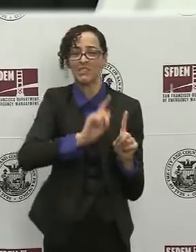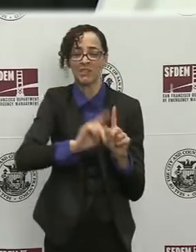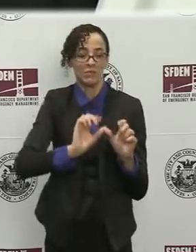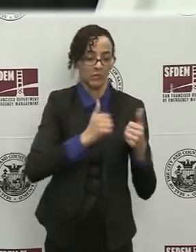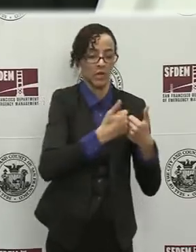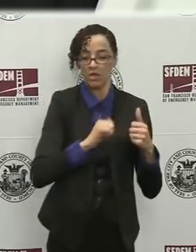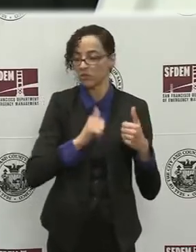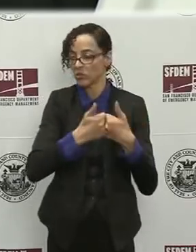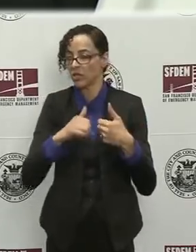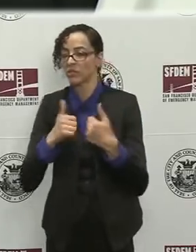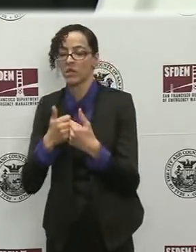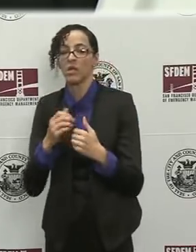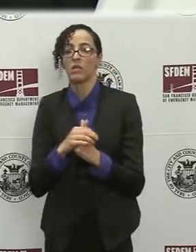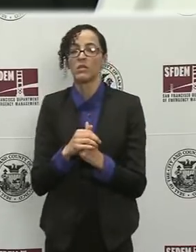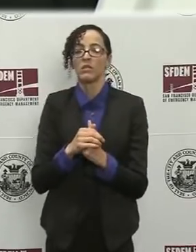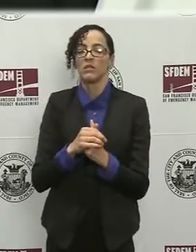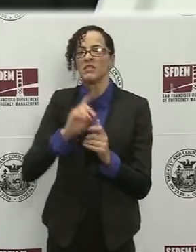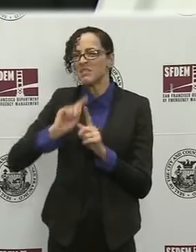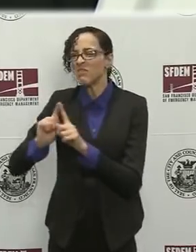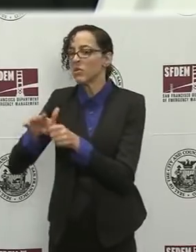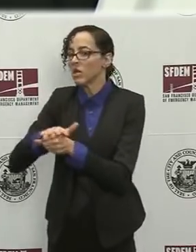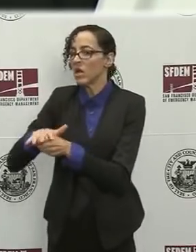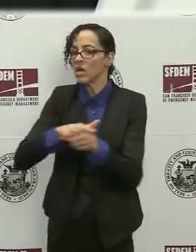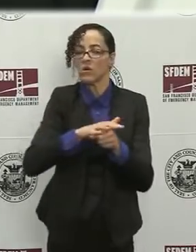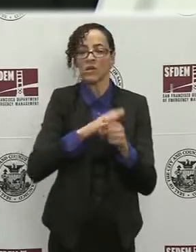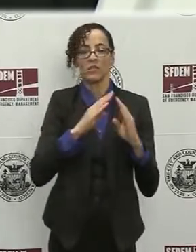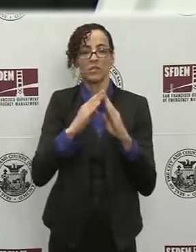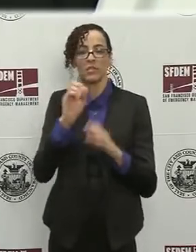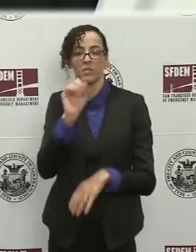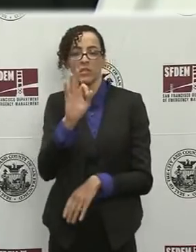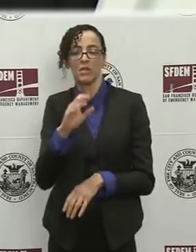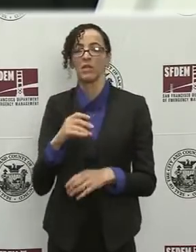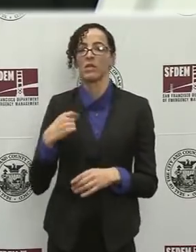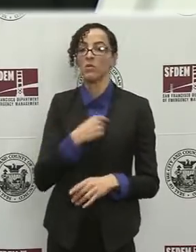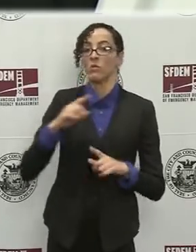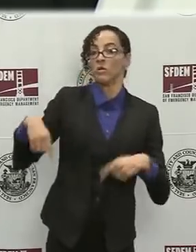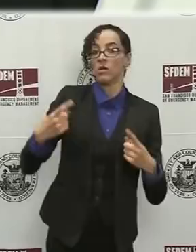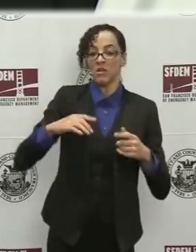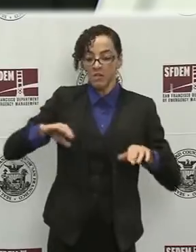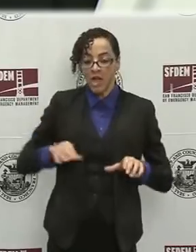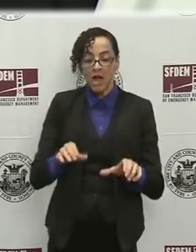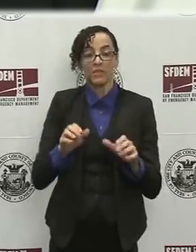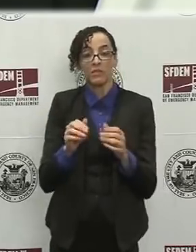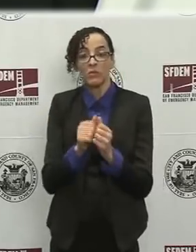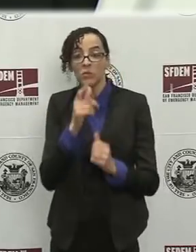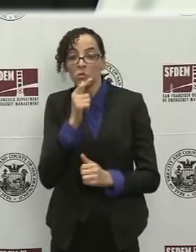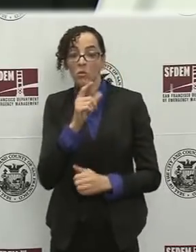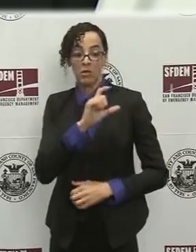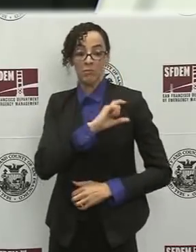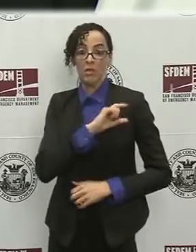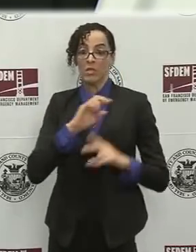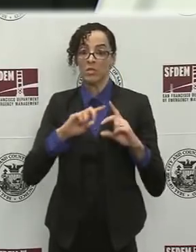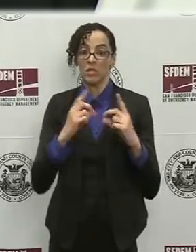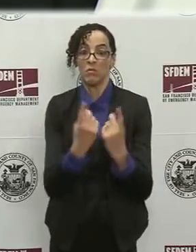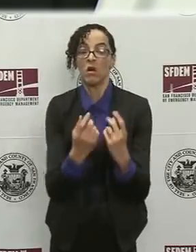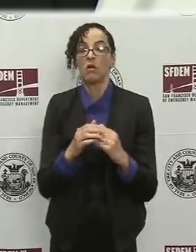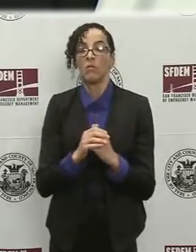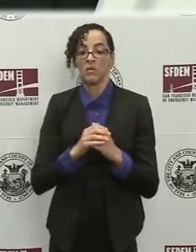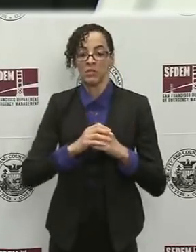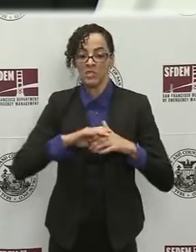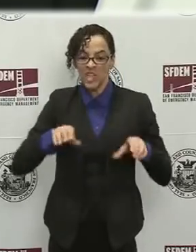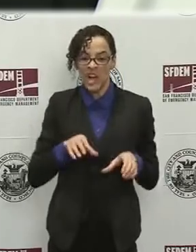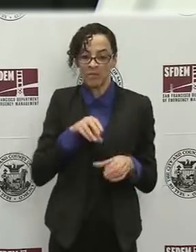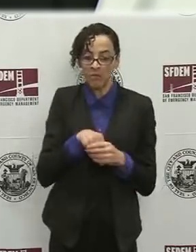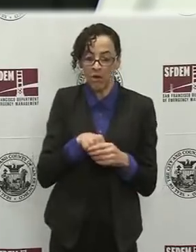have been very active out there with our police department, with our homeless outreach team and others to try to continue